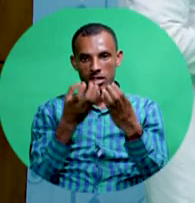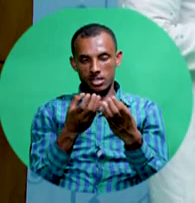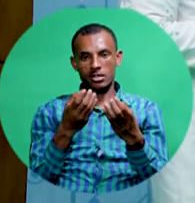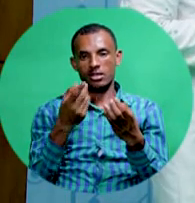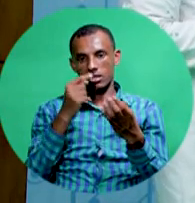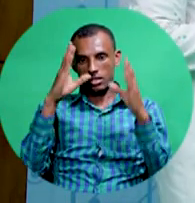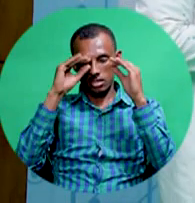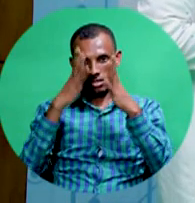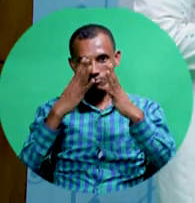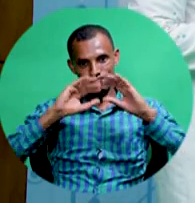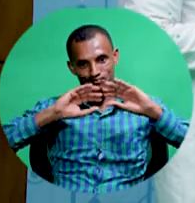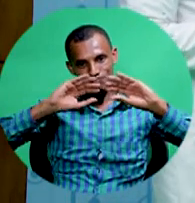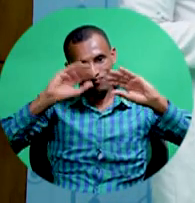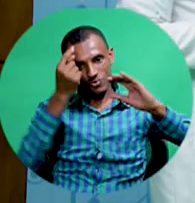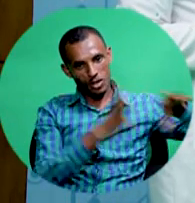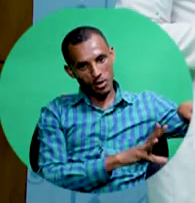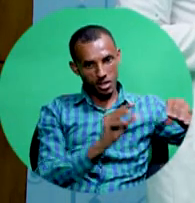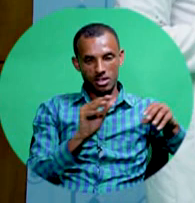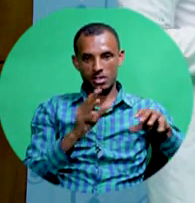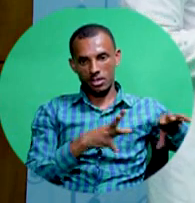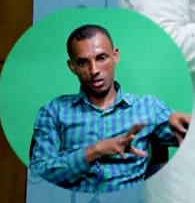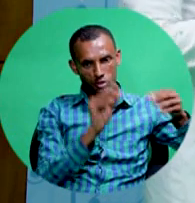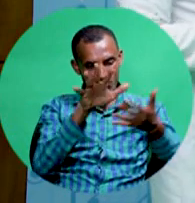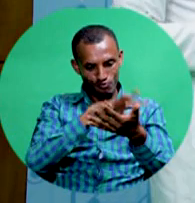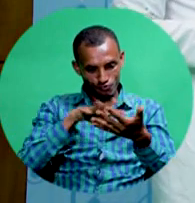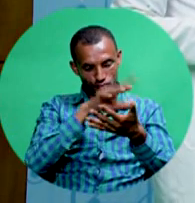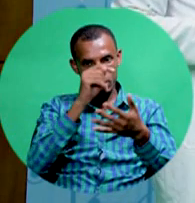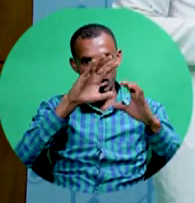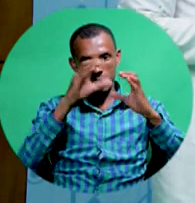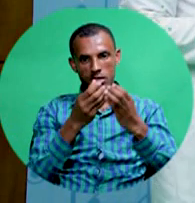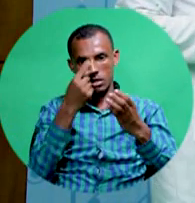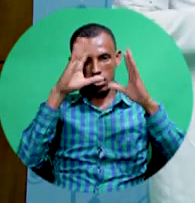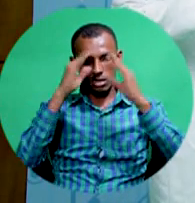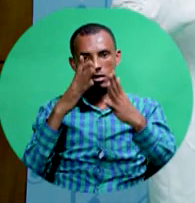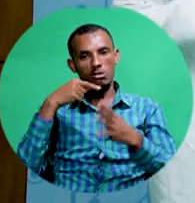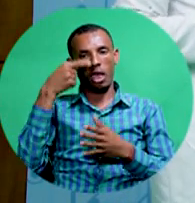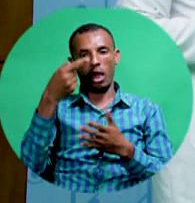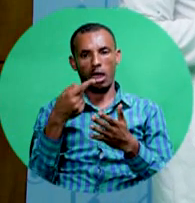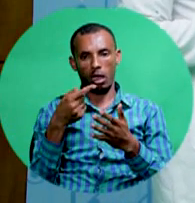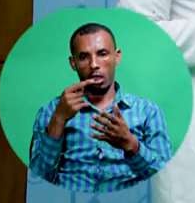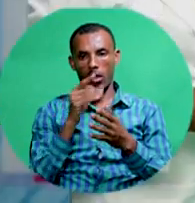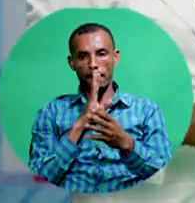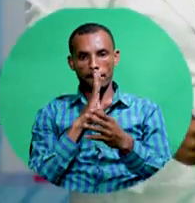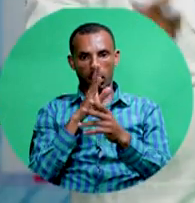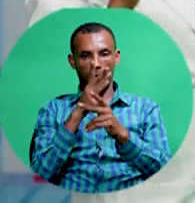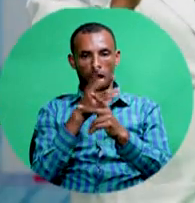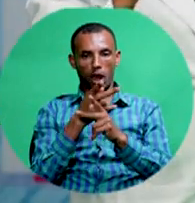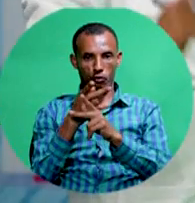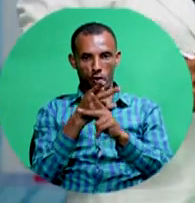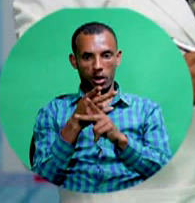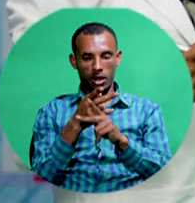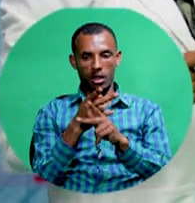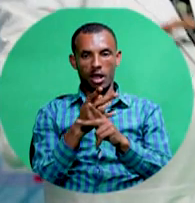teaches, a student disturbed the class, and the teacher said, "Please be careful. I will